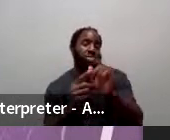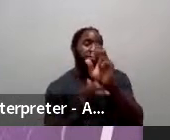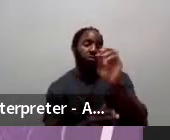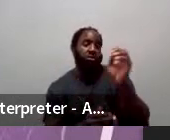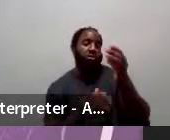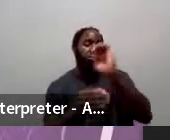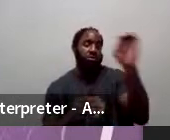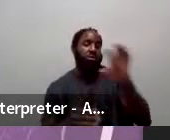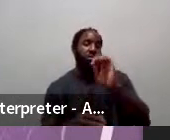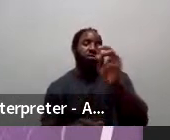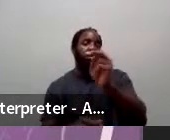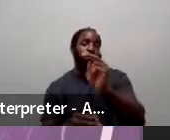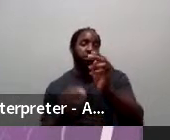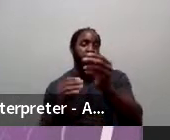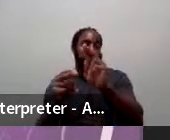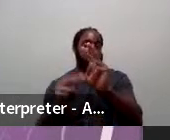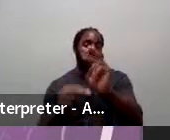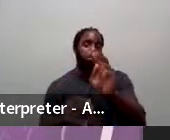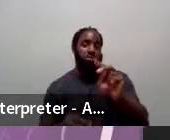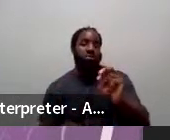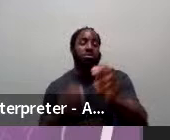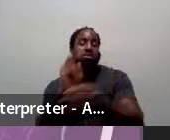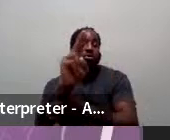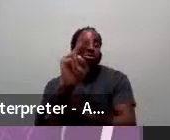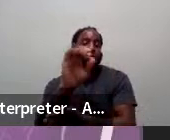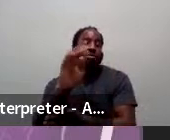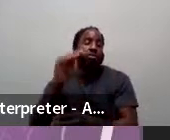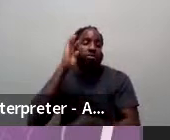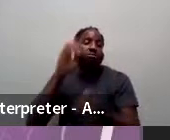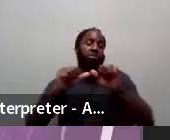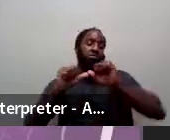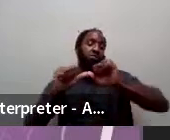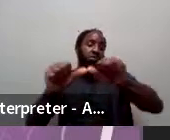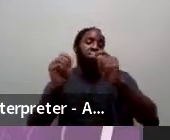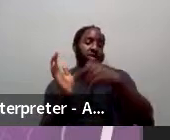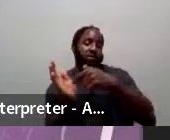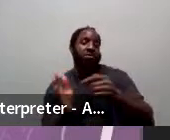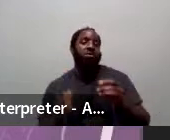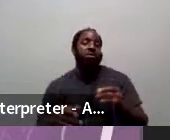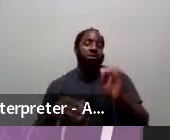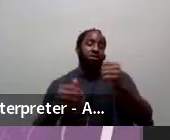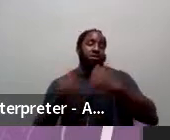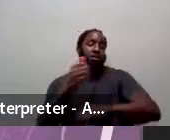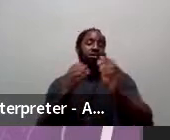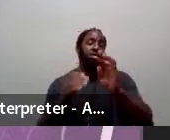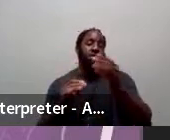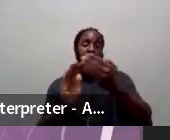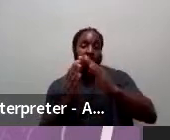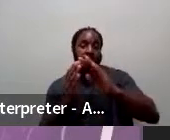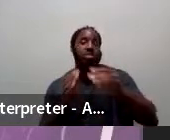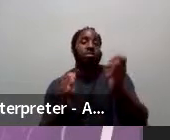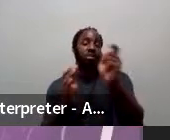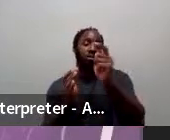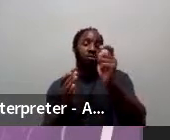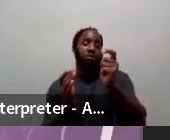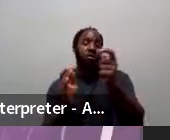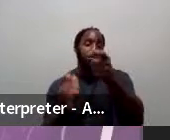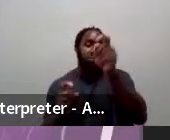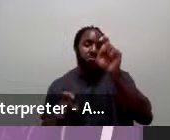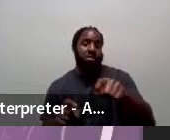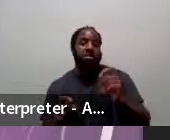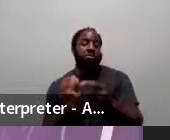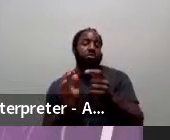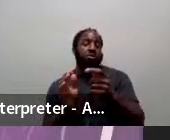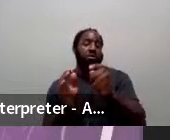would be permanently affordable under the city's mandatory inclusionary housing law. And so that's just an important note. We